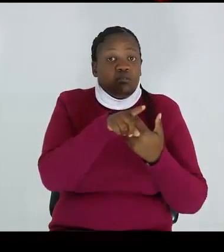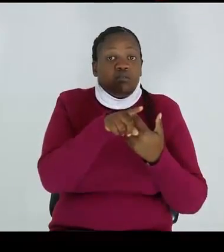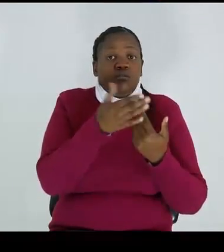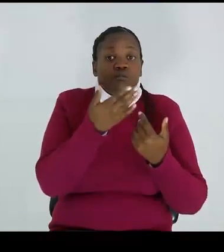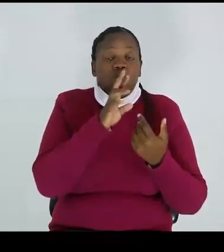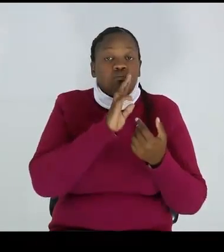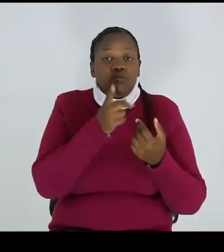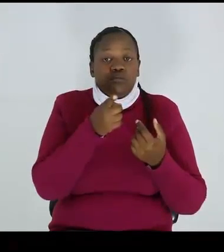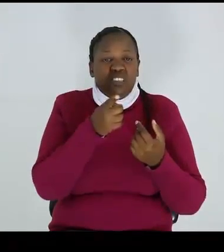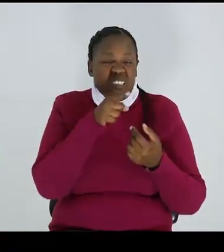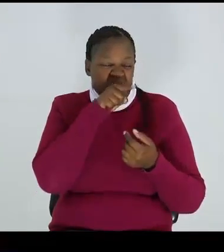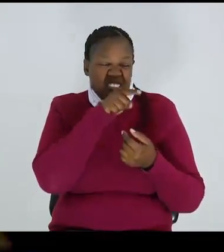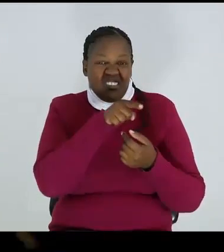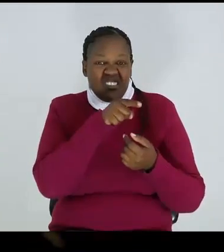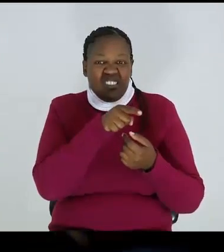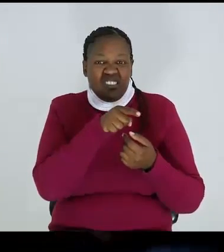She